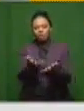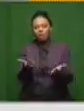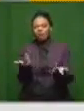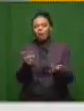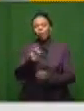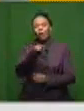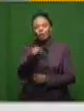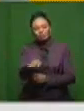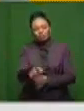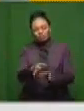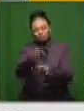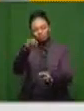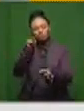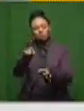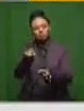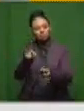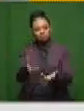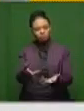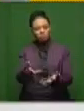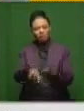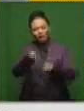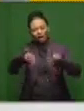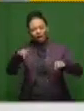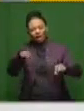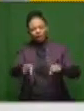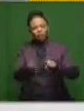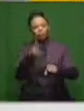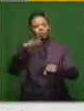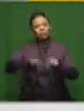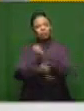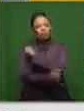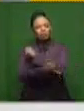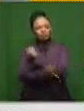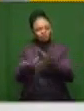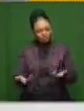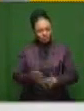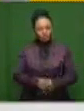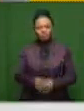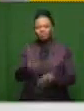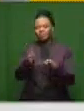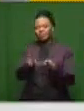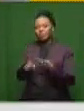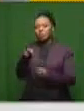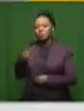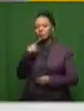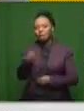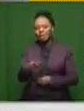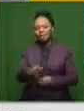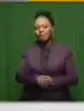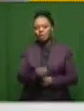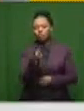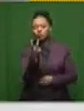obviously speaking of herd immunity also says between the two types of vaccines